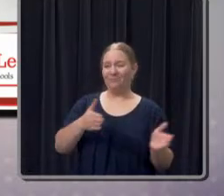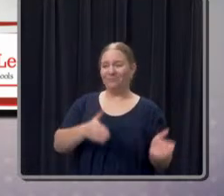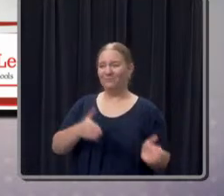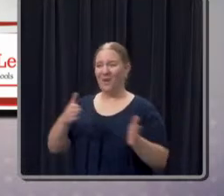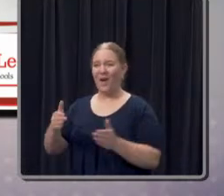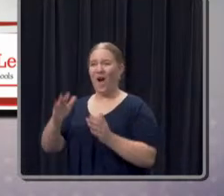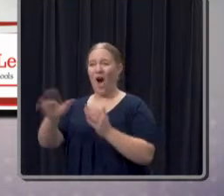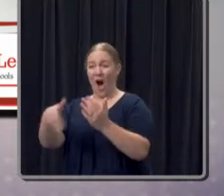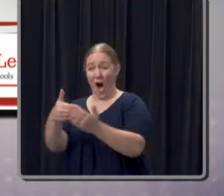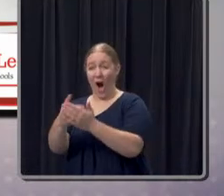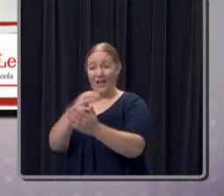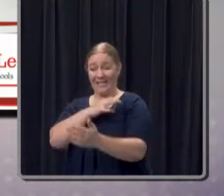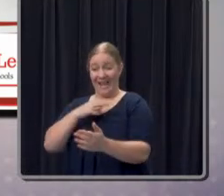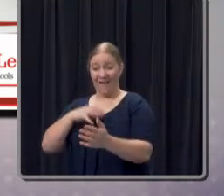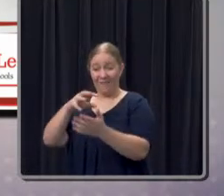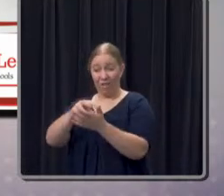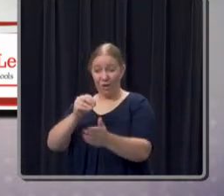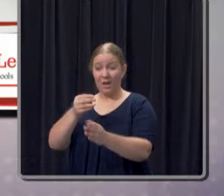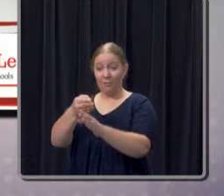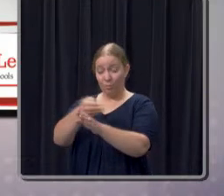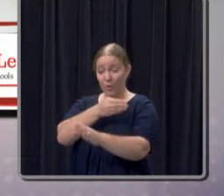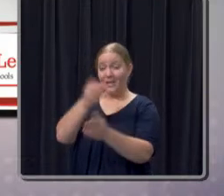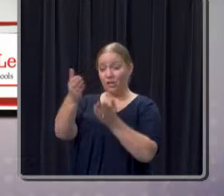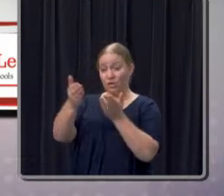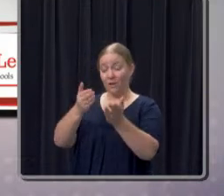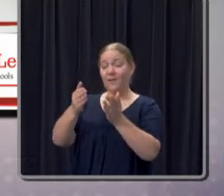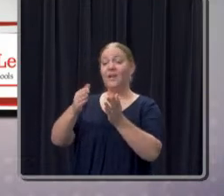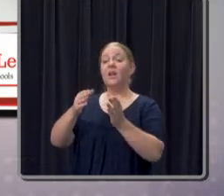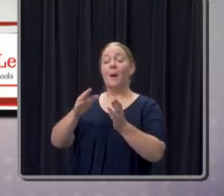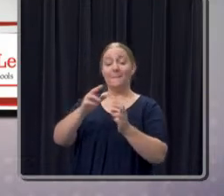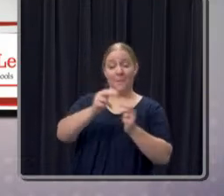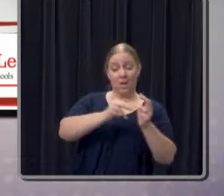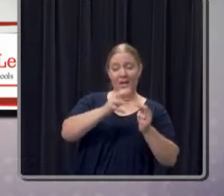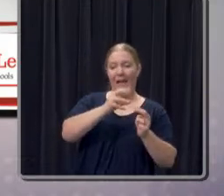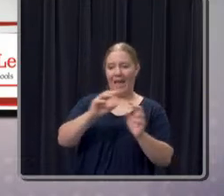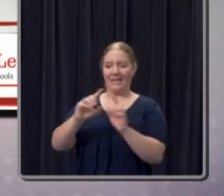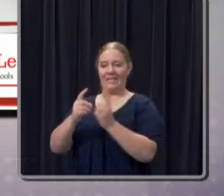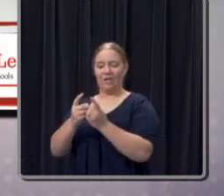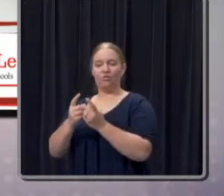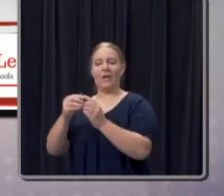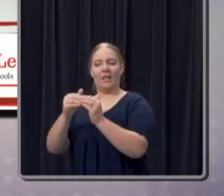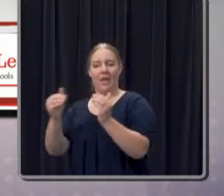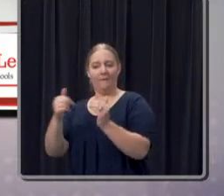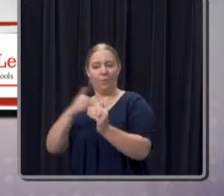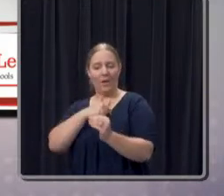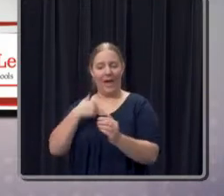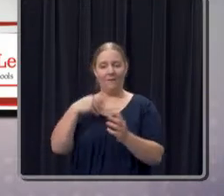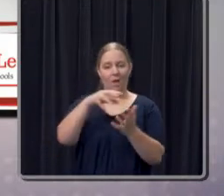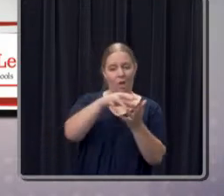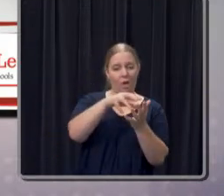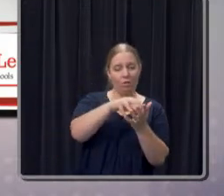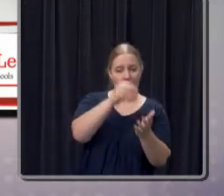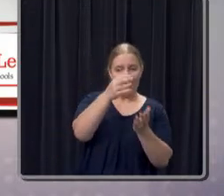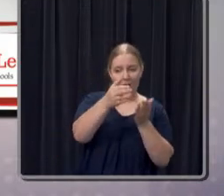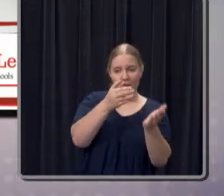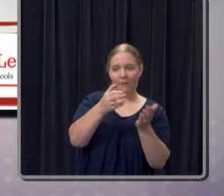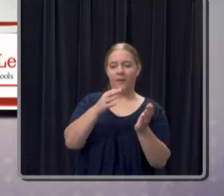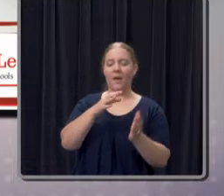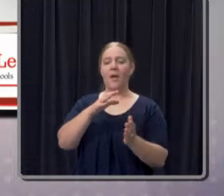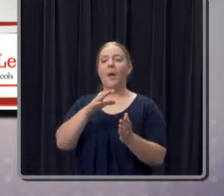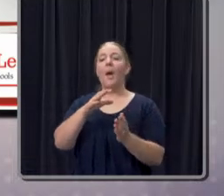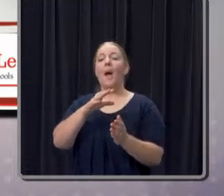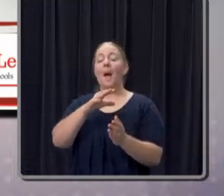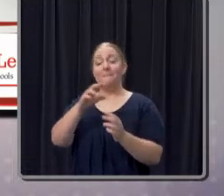learning and pre-service at the building and district levels. We have learning services and building